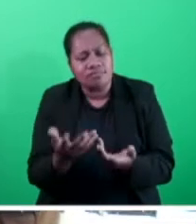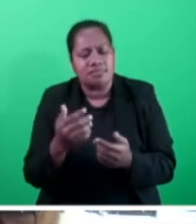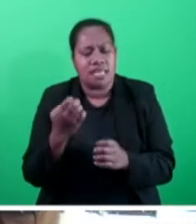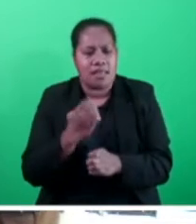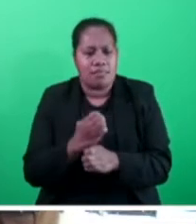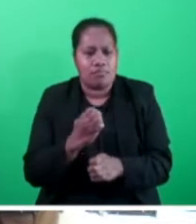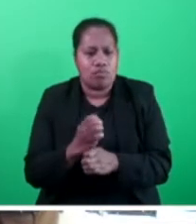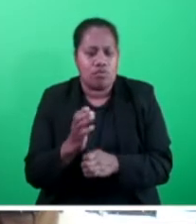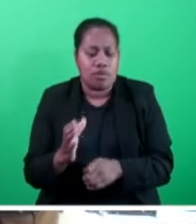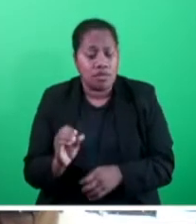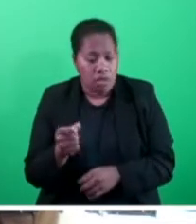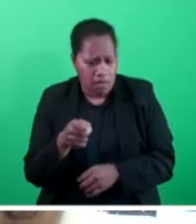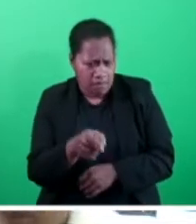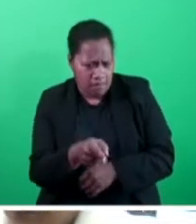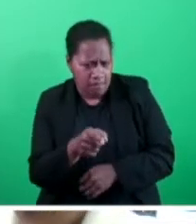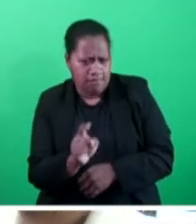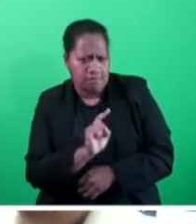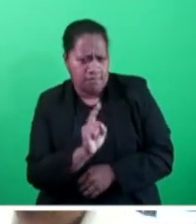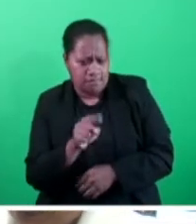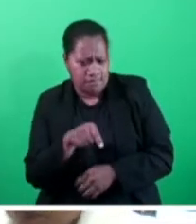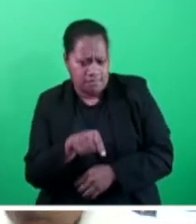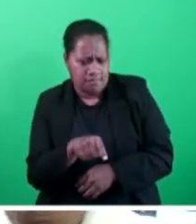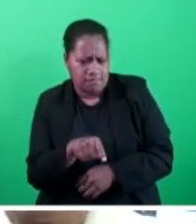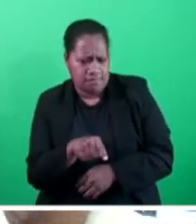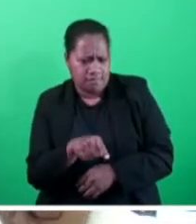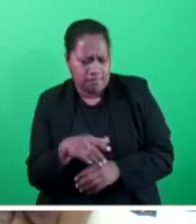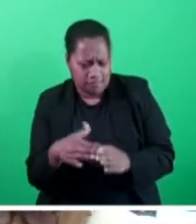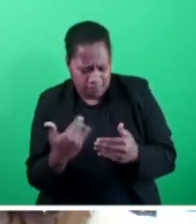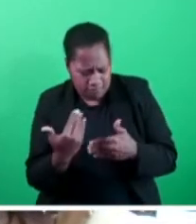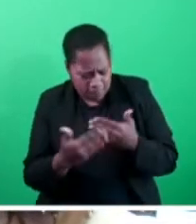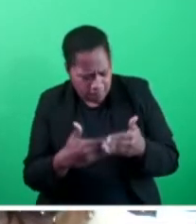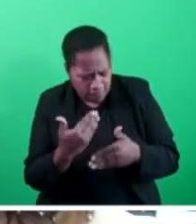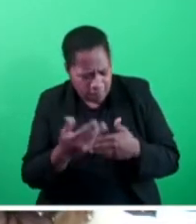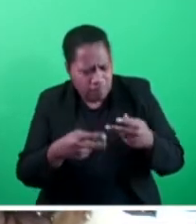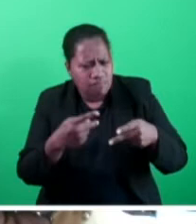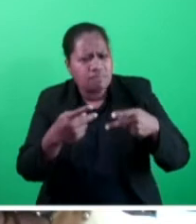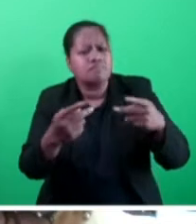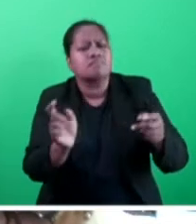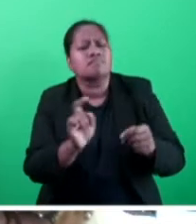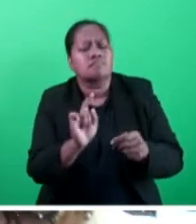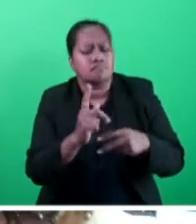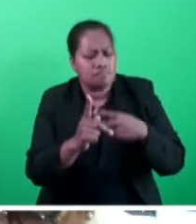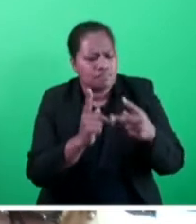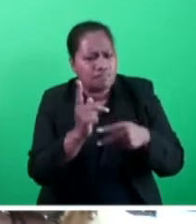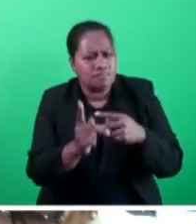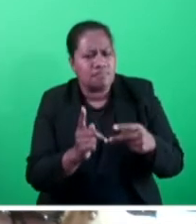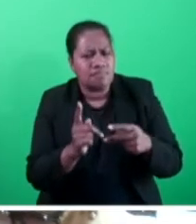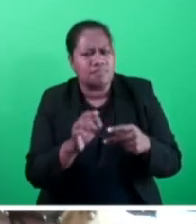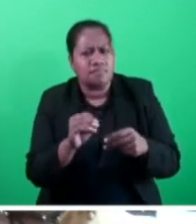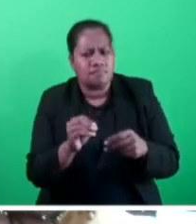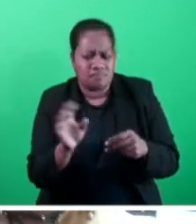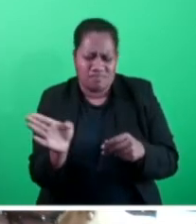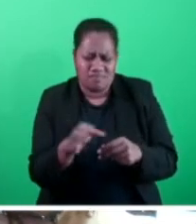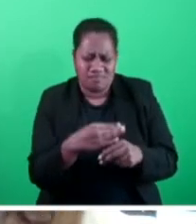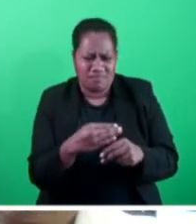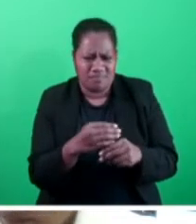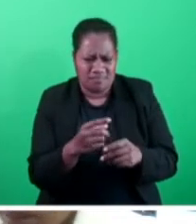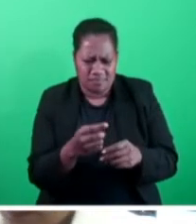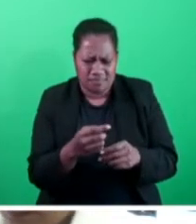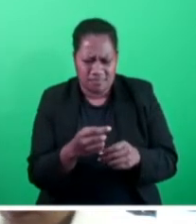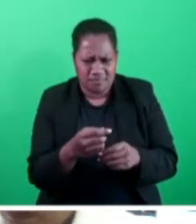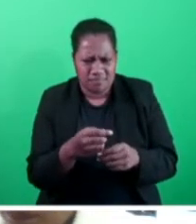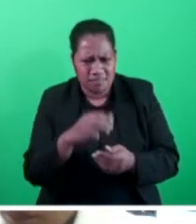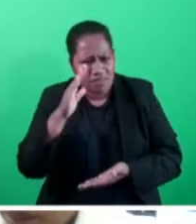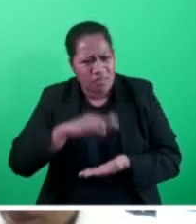Speaker, at the heart of the process of fixing and applying a just minimum wage for all parties. And this